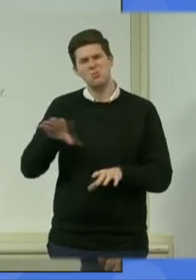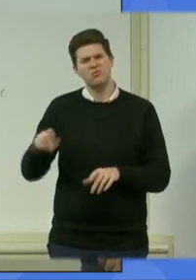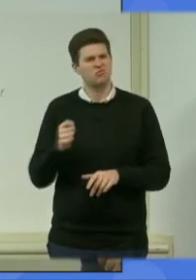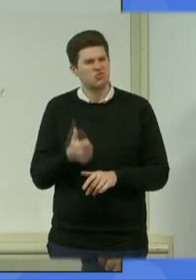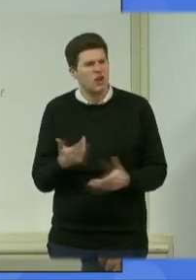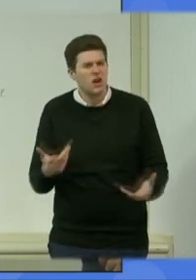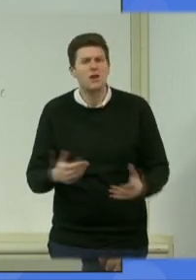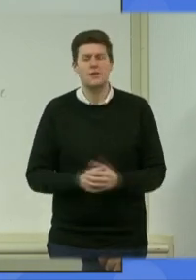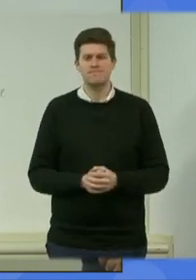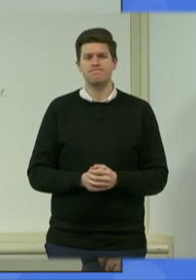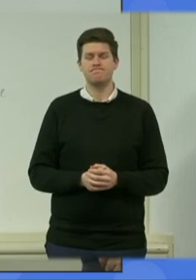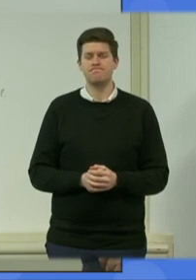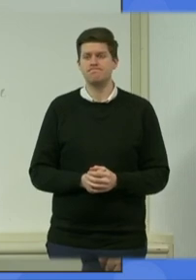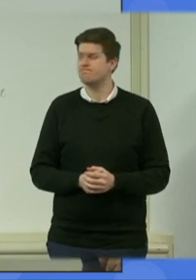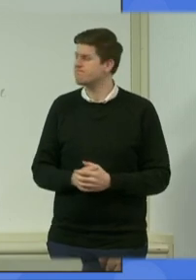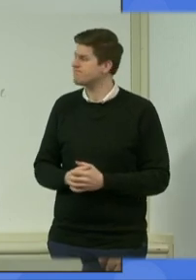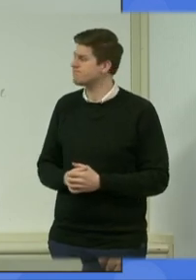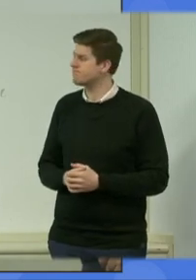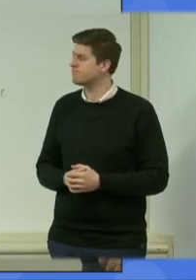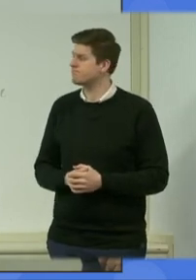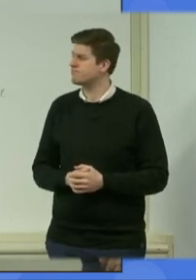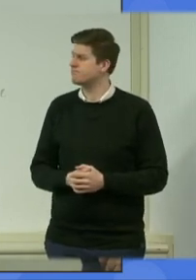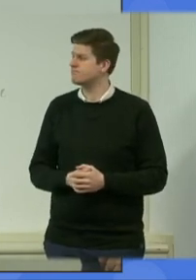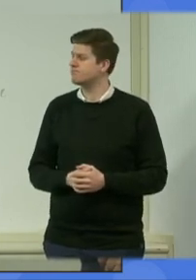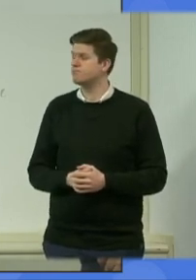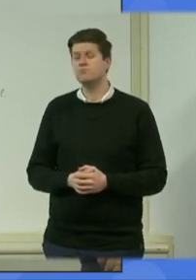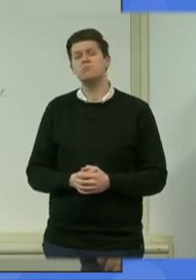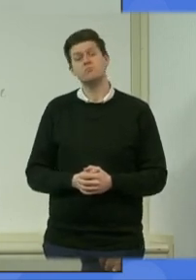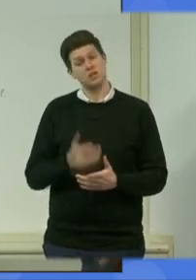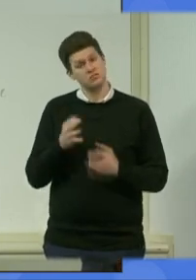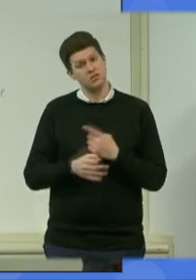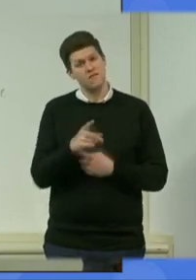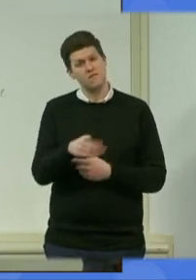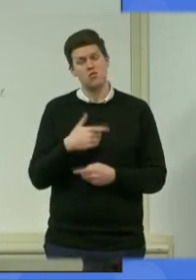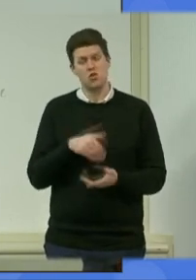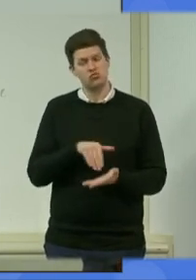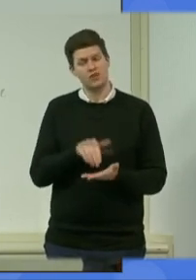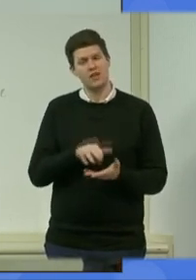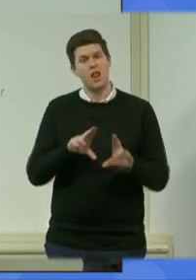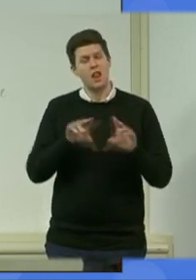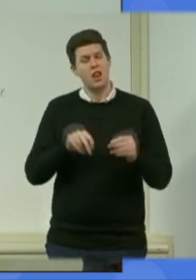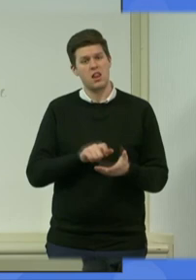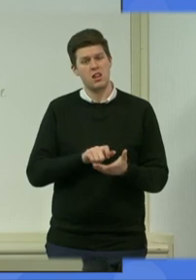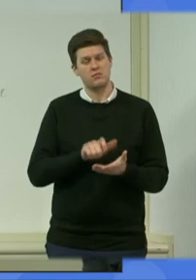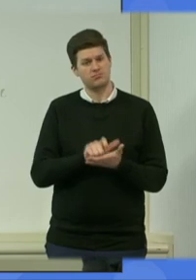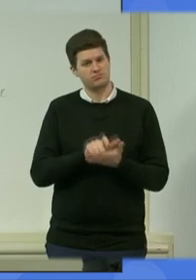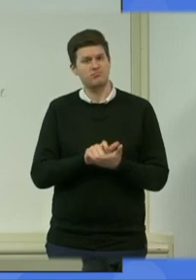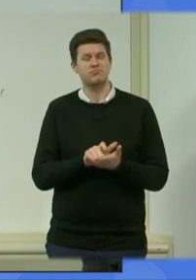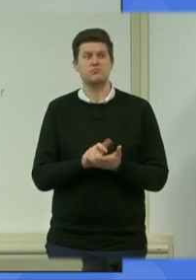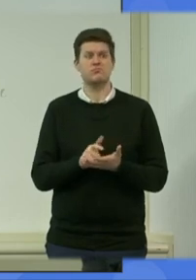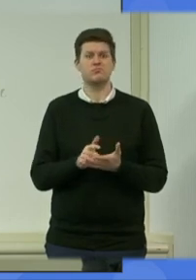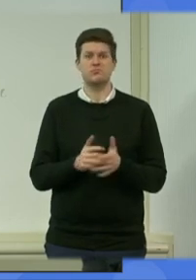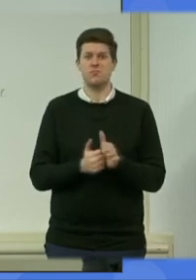markets respond to incentives. One of the things you'll see, particularly in the retail industry, is that it is an awful lot cheaper to operate a single